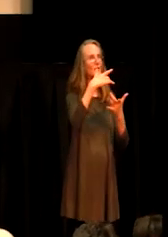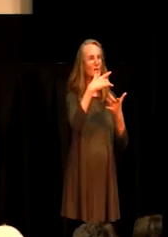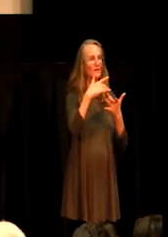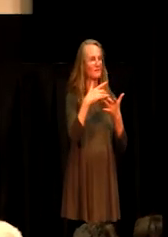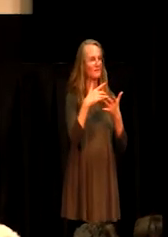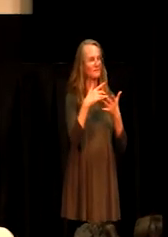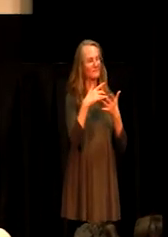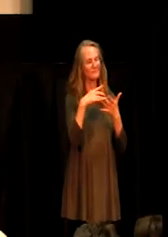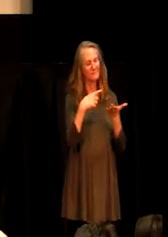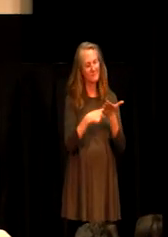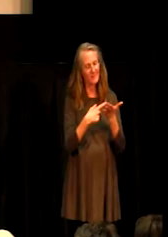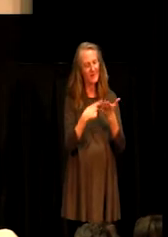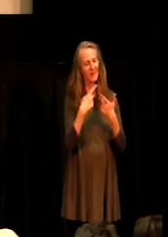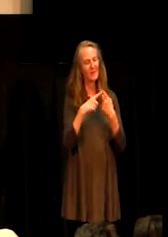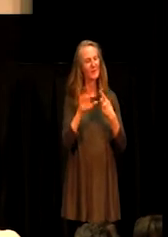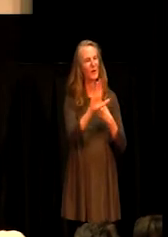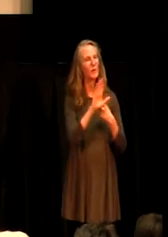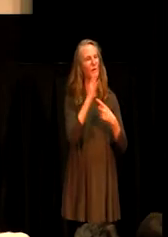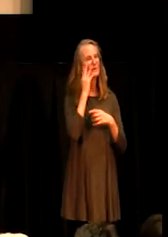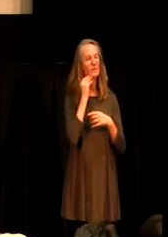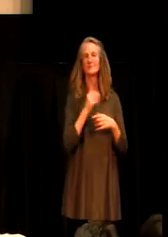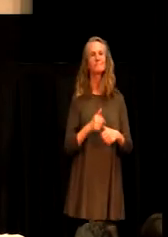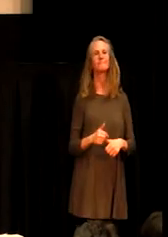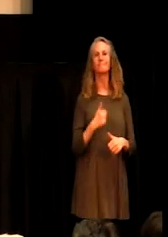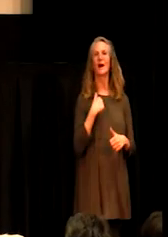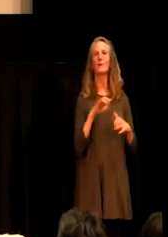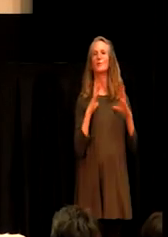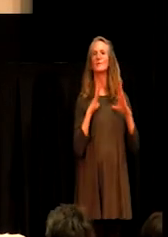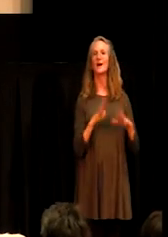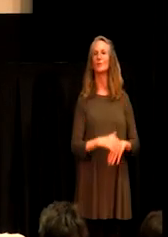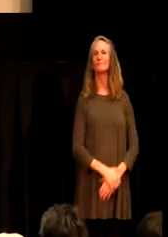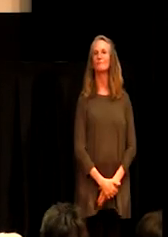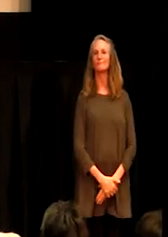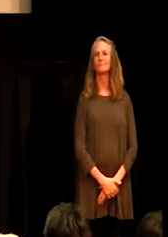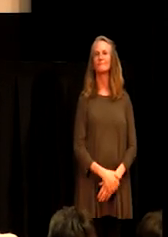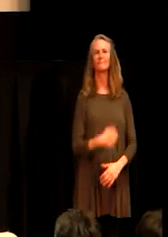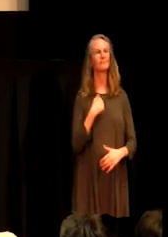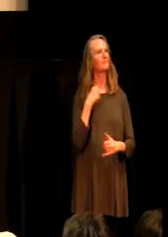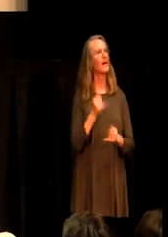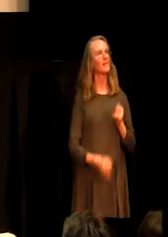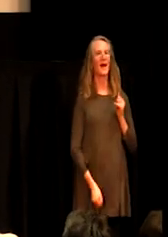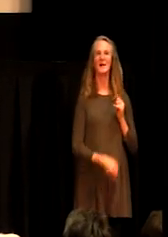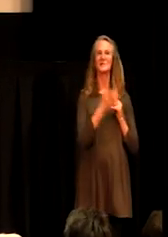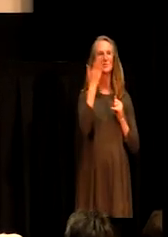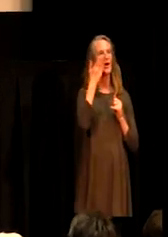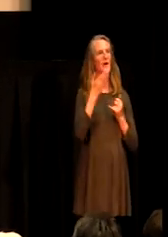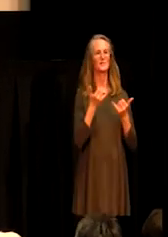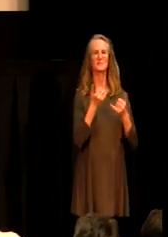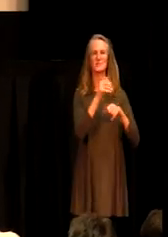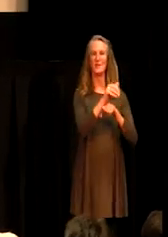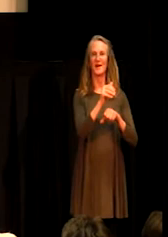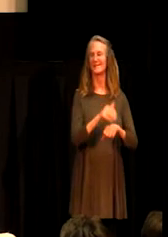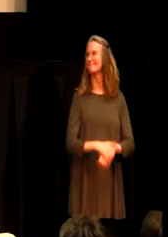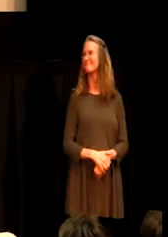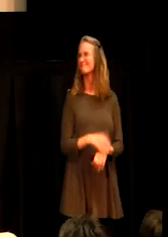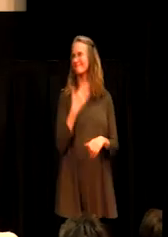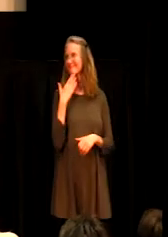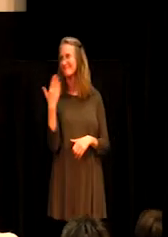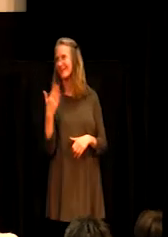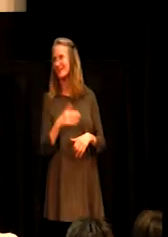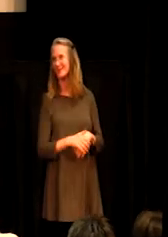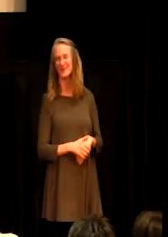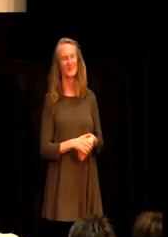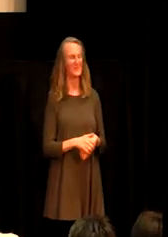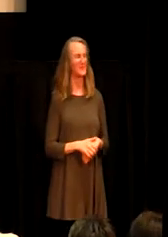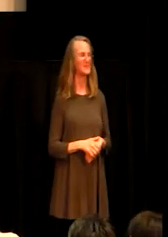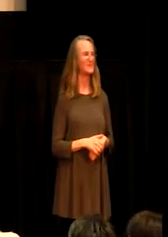your experience. And No, I'm retired. I know, but This is you're about out my here. last talk, actually. Oh, thank you. Thank you